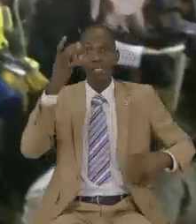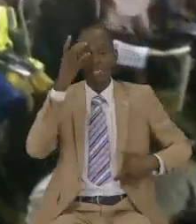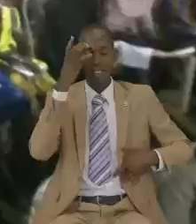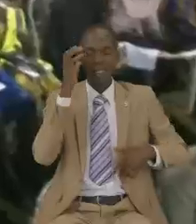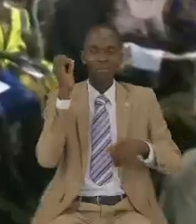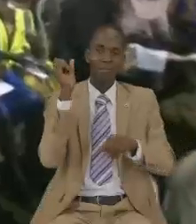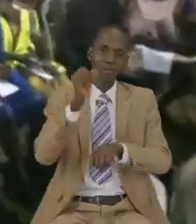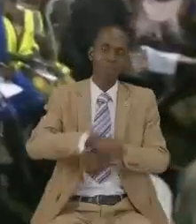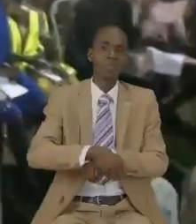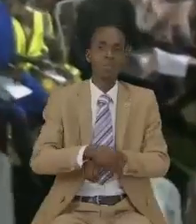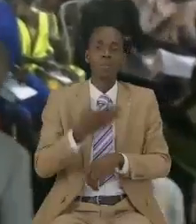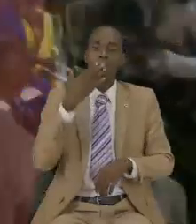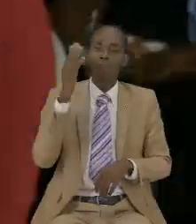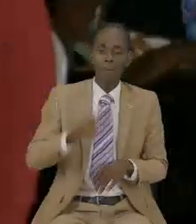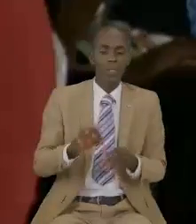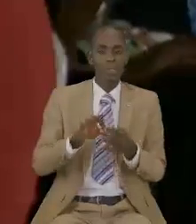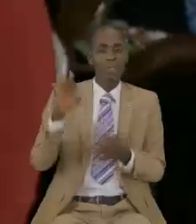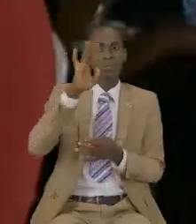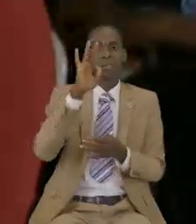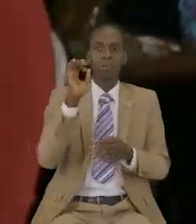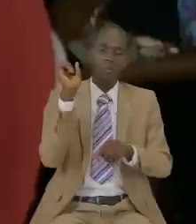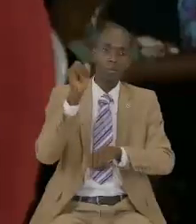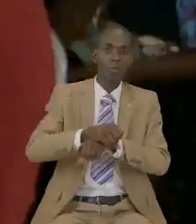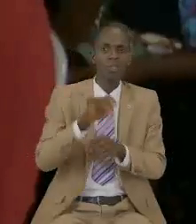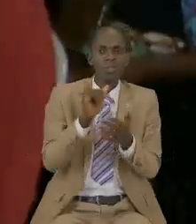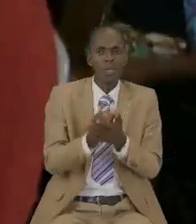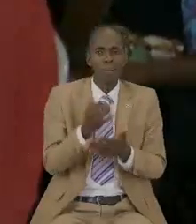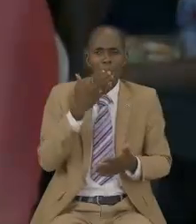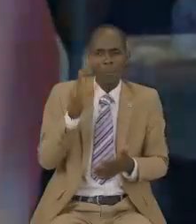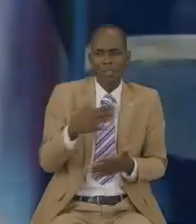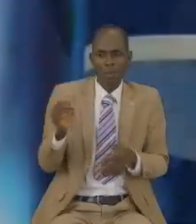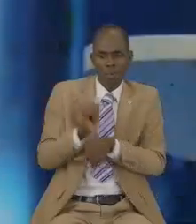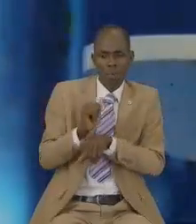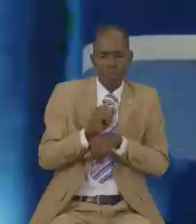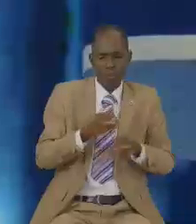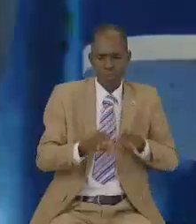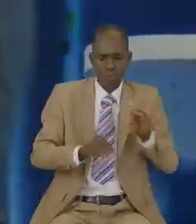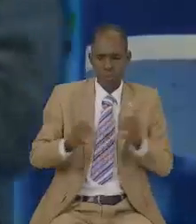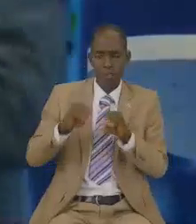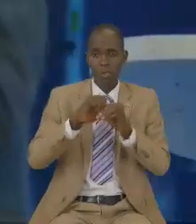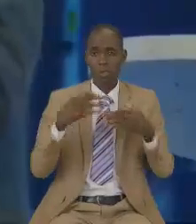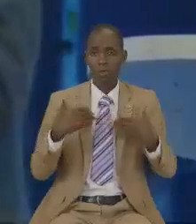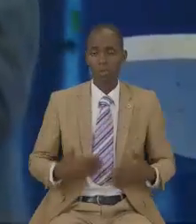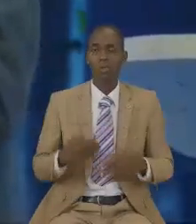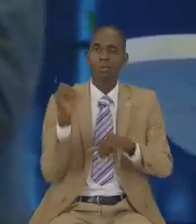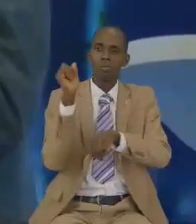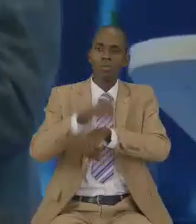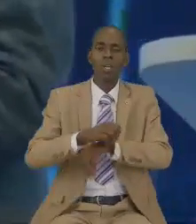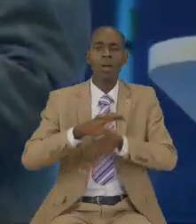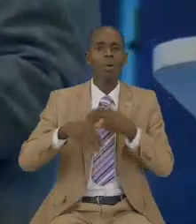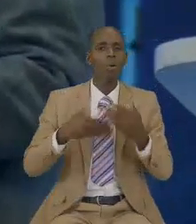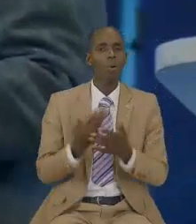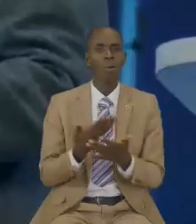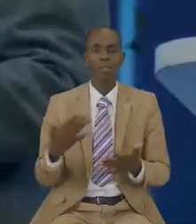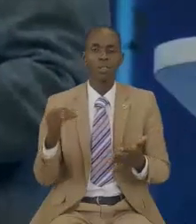Evil spirit subdued. That thing walking about in your body subdued. And all the things, all